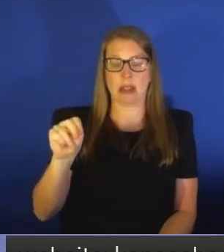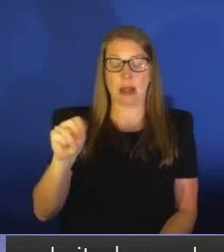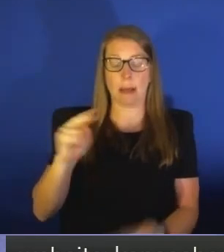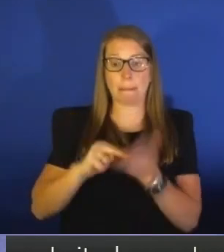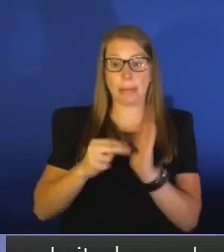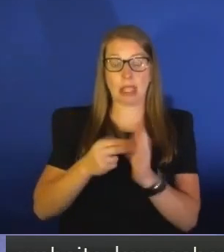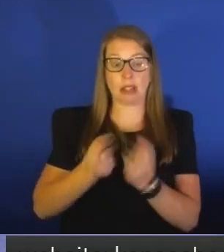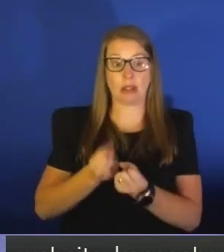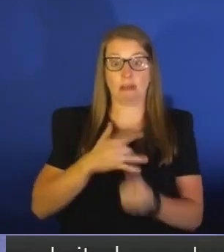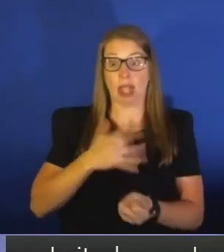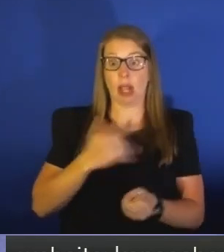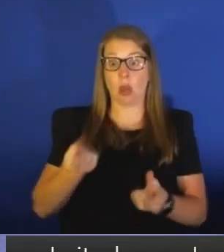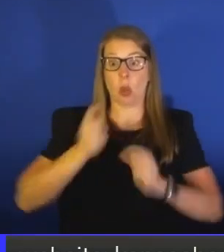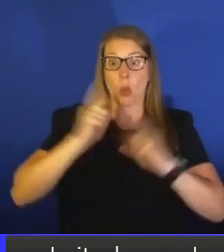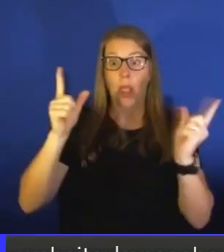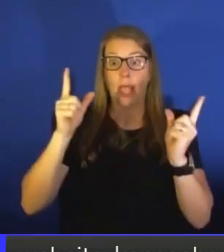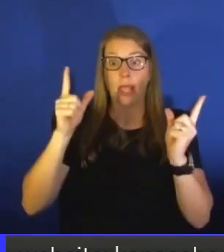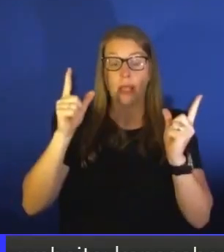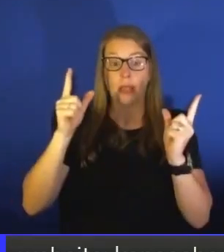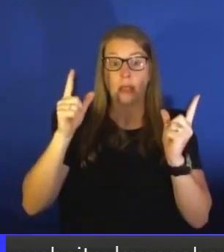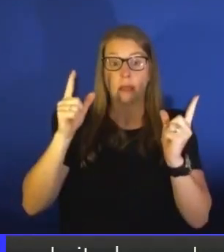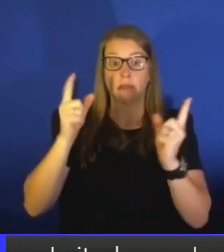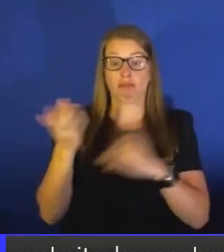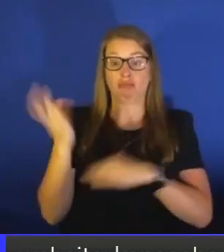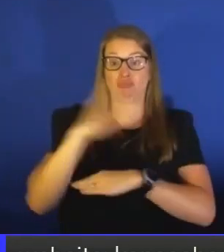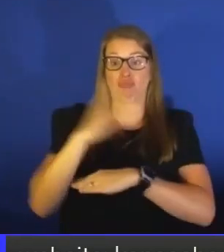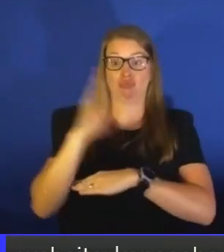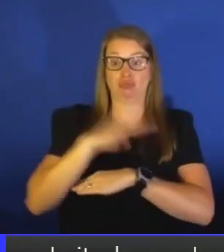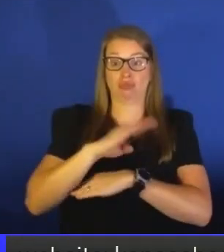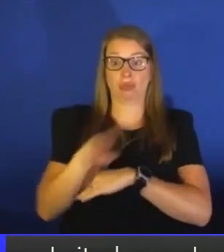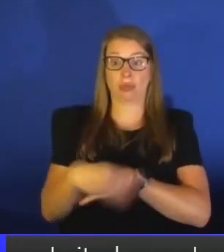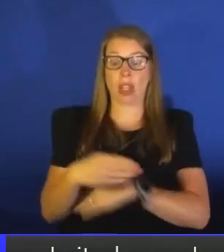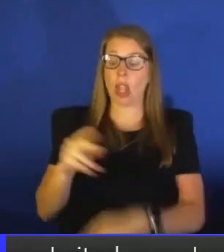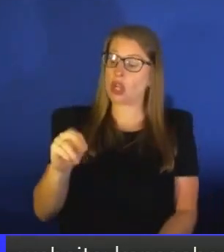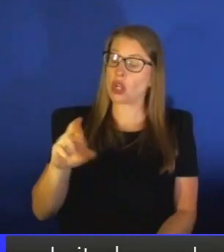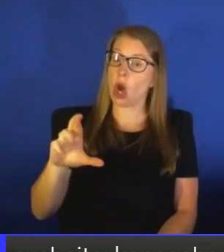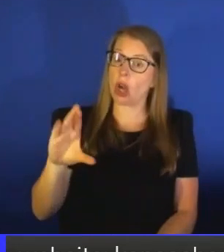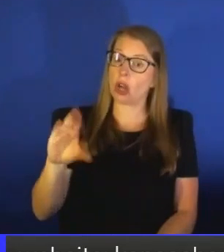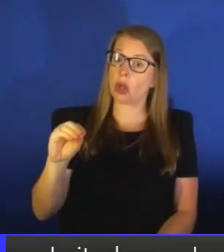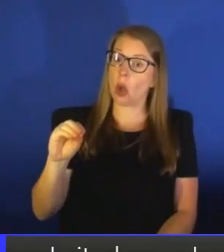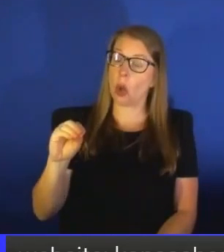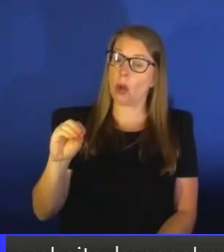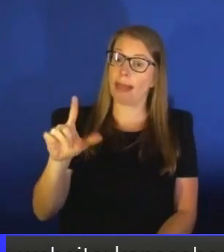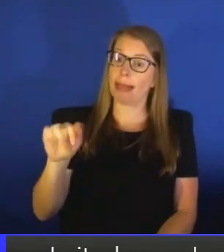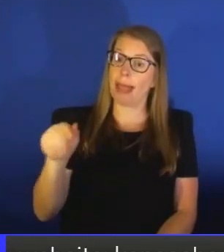day and tired at night. Where this really came out, it was in narcolepsy. So what happens in narcolepsy, they don't have a